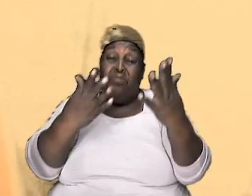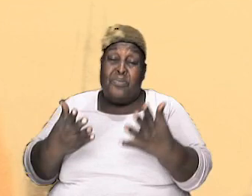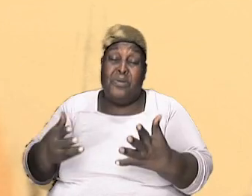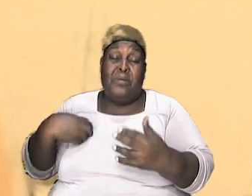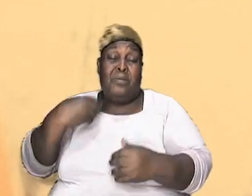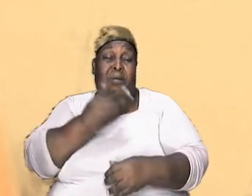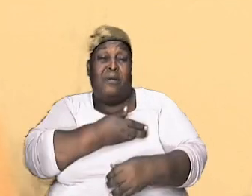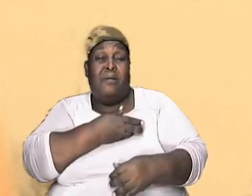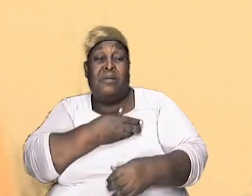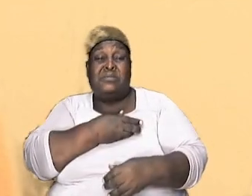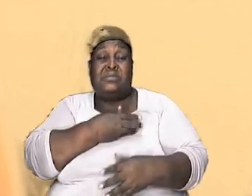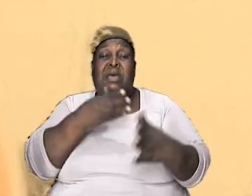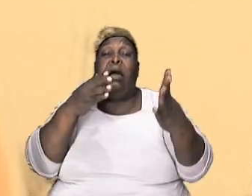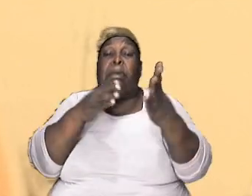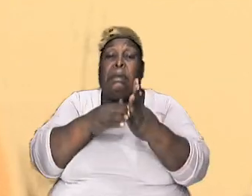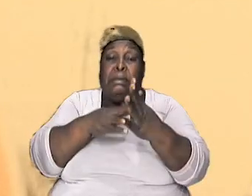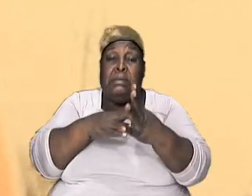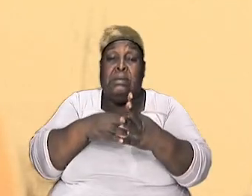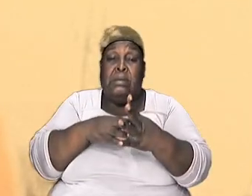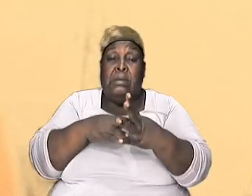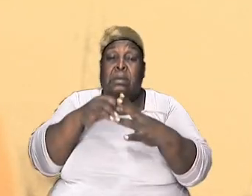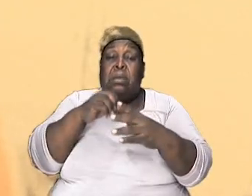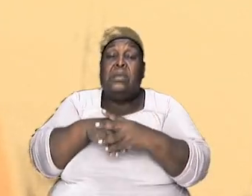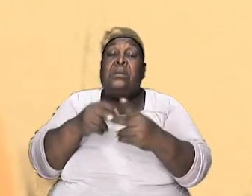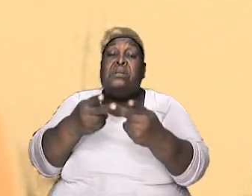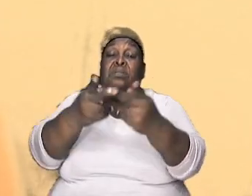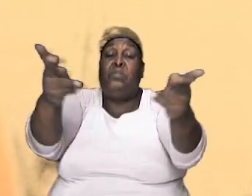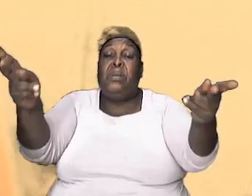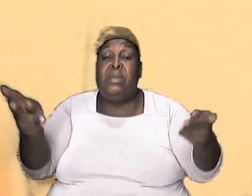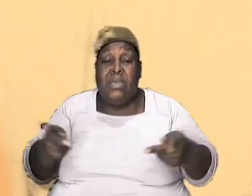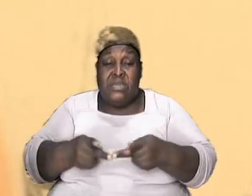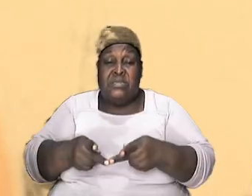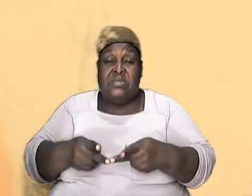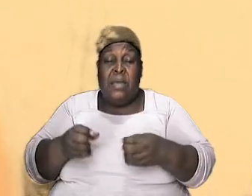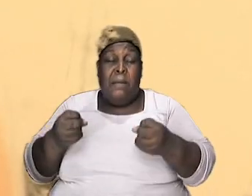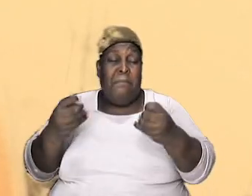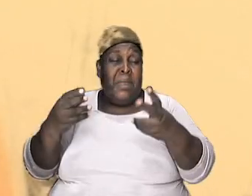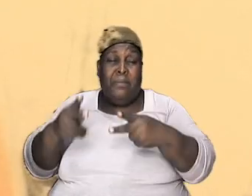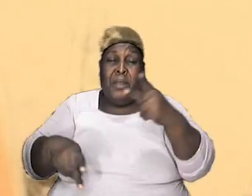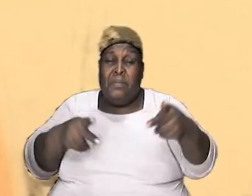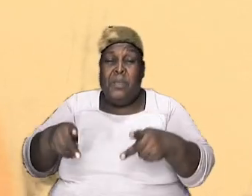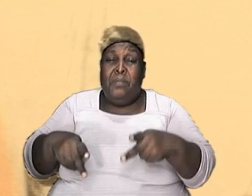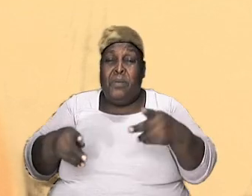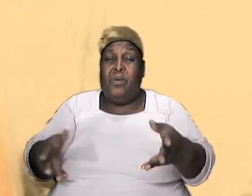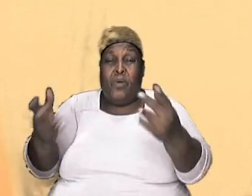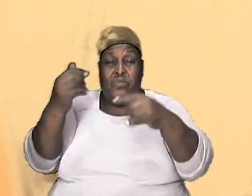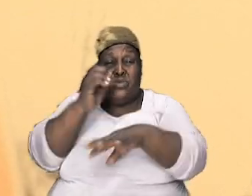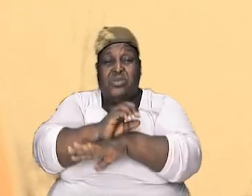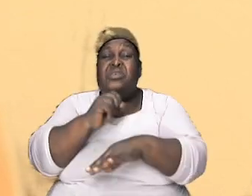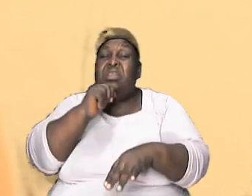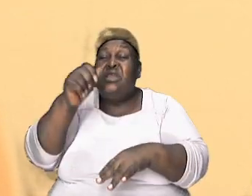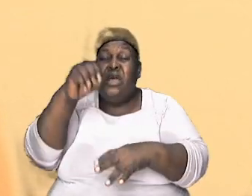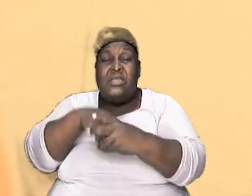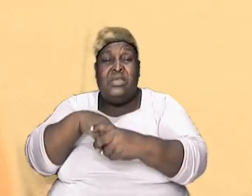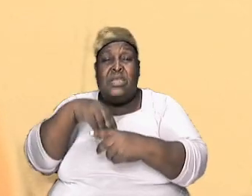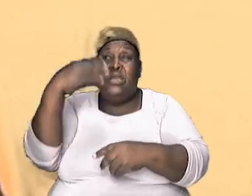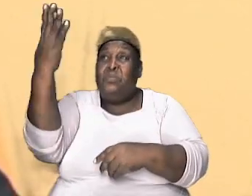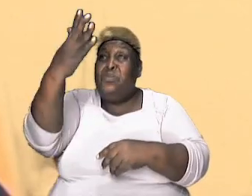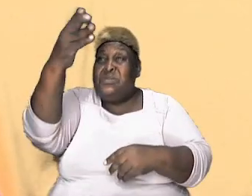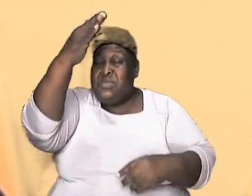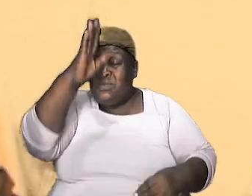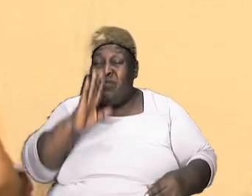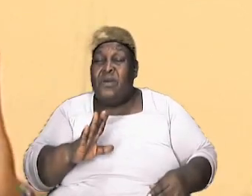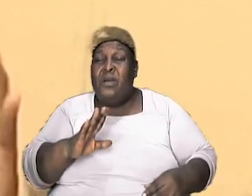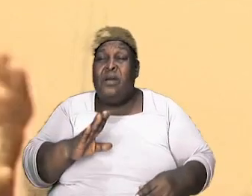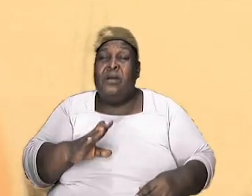place. You know, you have a lot of people who come to church and they're not in the presence of God. Amen. You have a lot of people that come to church and they have, for